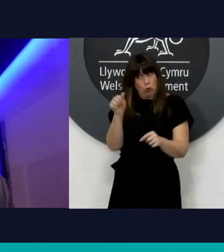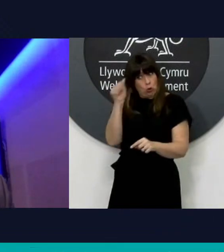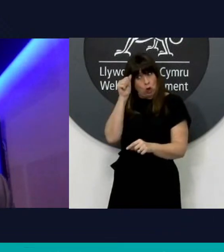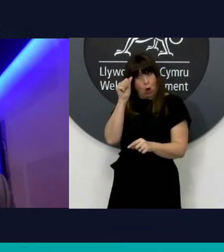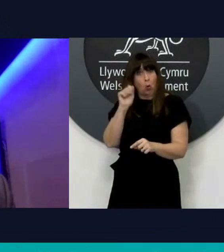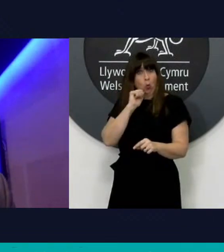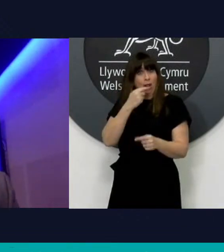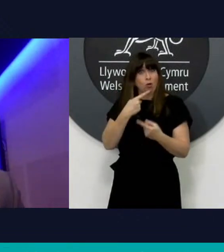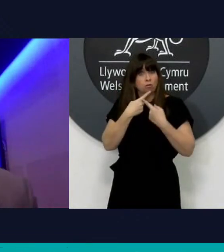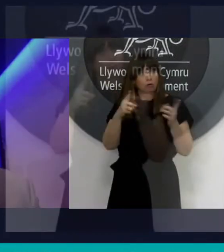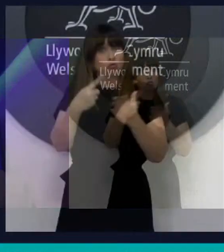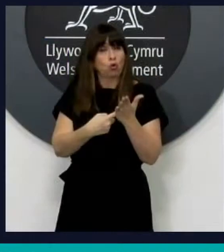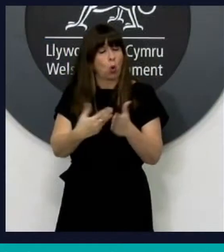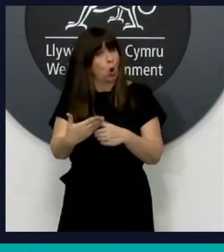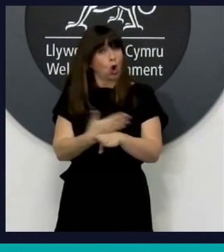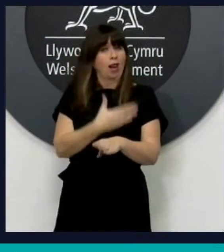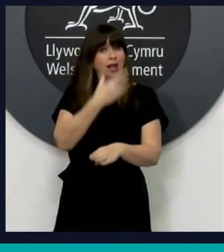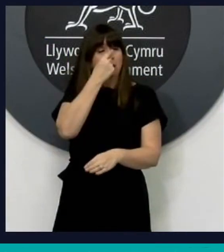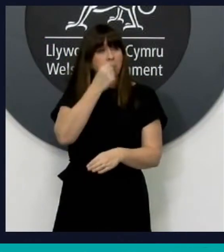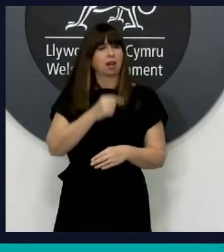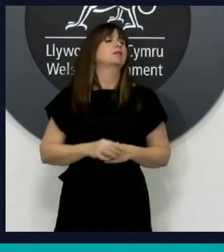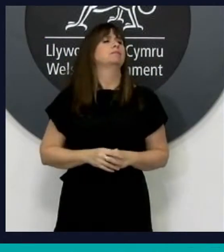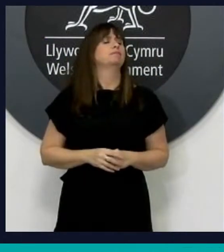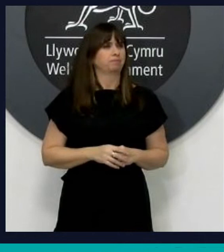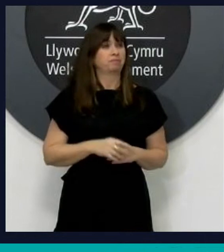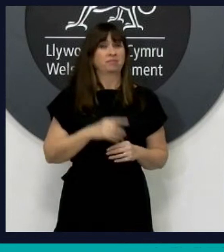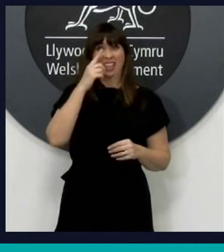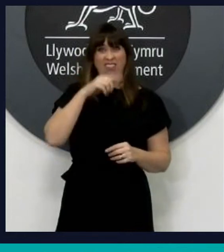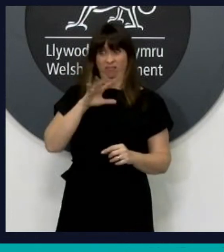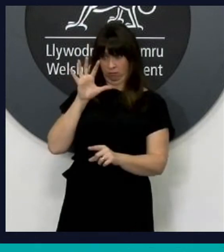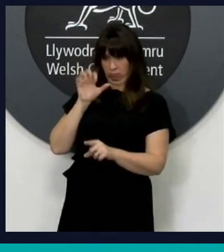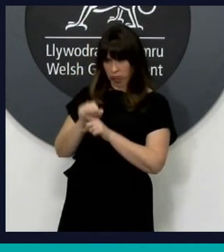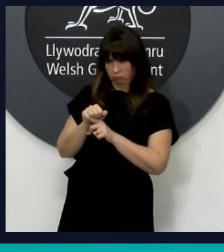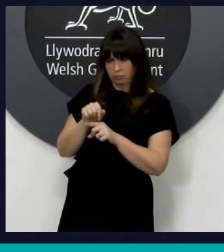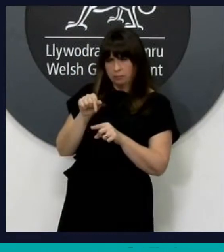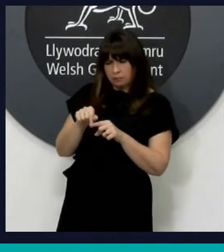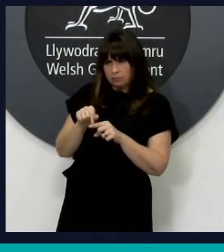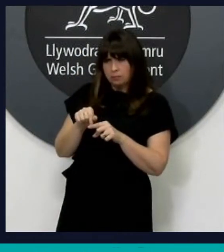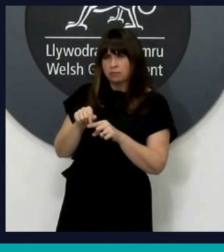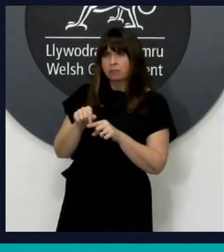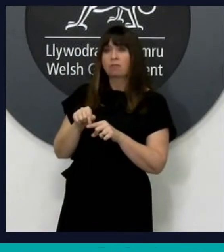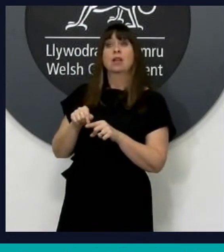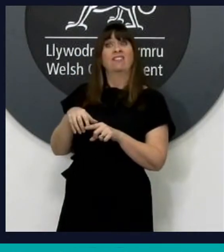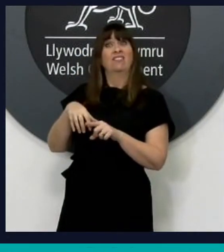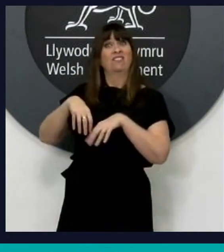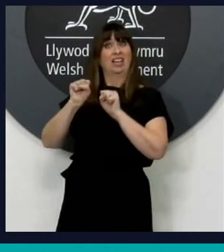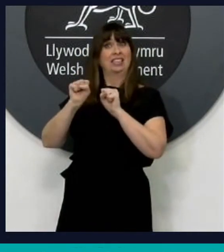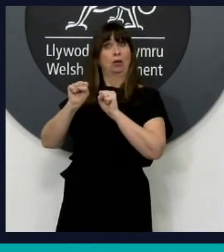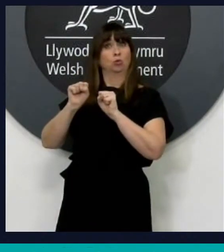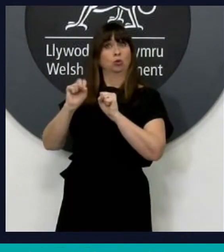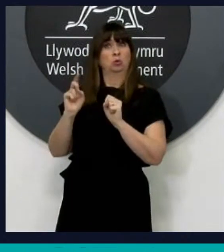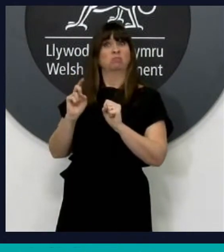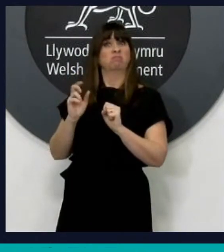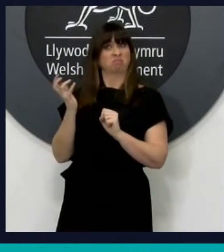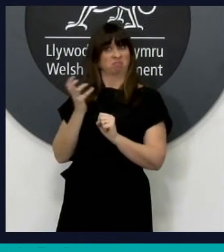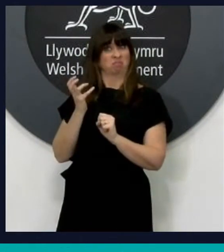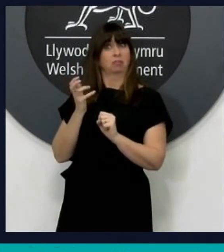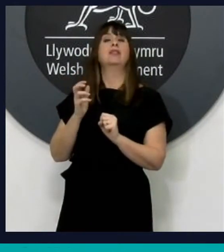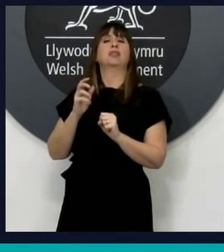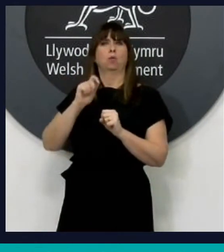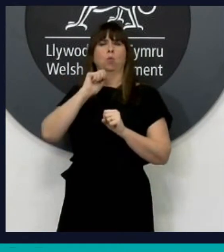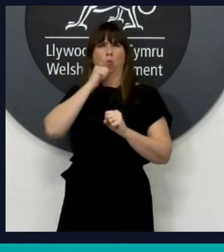known? We will bring in measures if we think it's important to do so. And you've seen just today that we